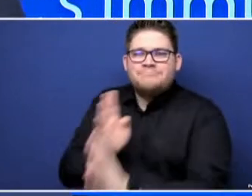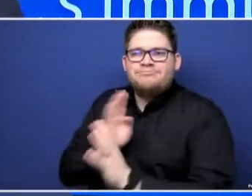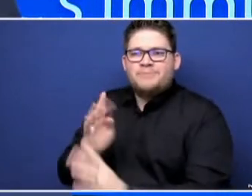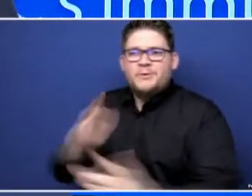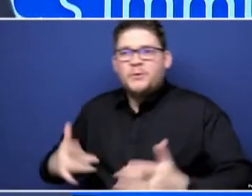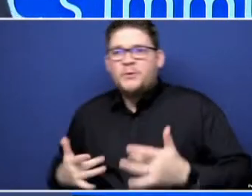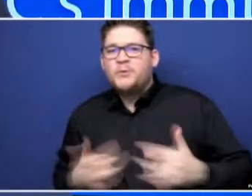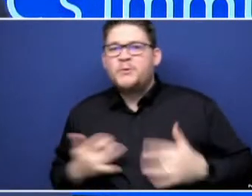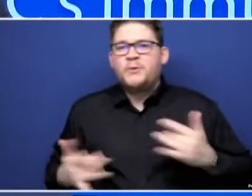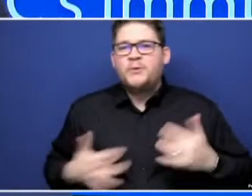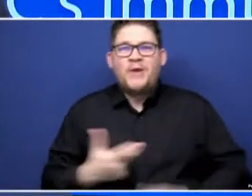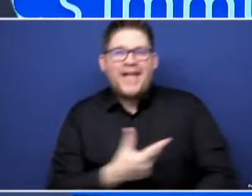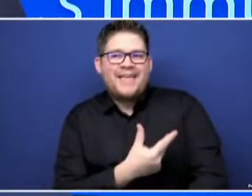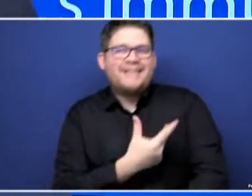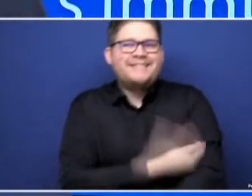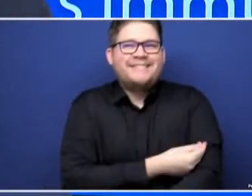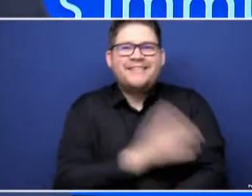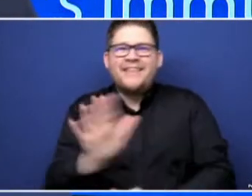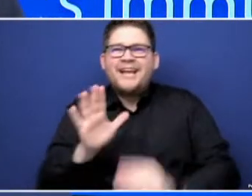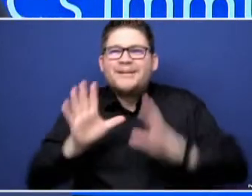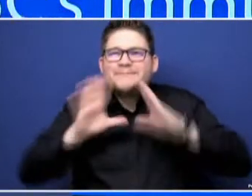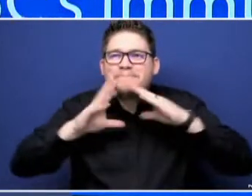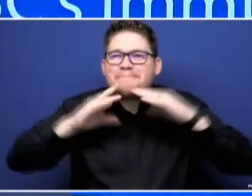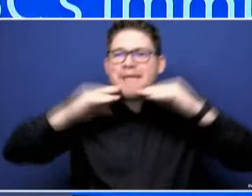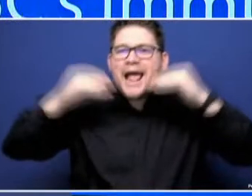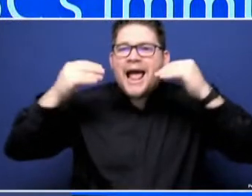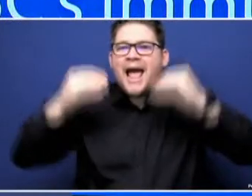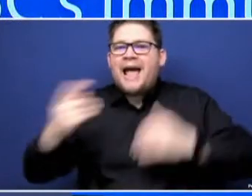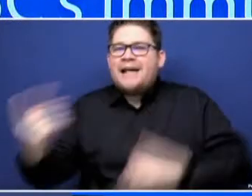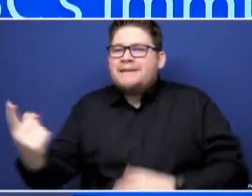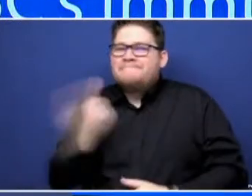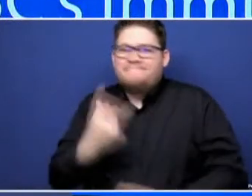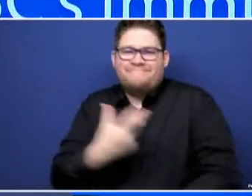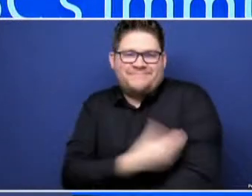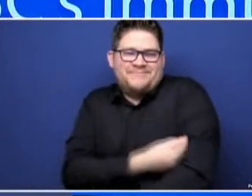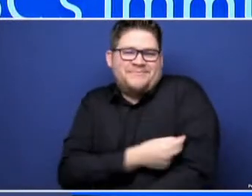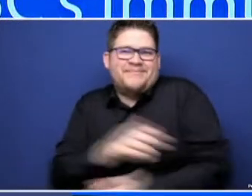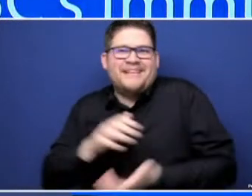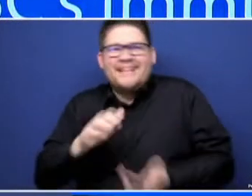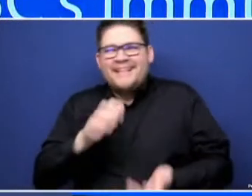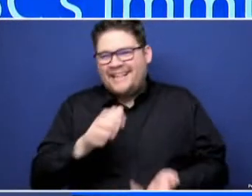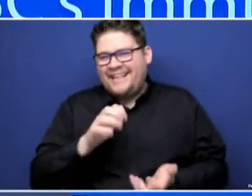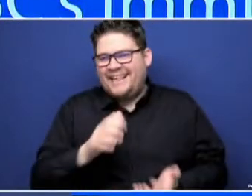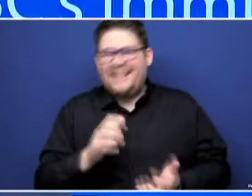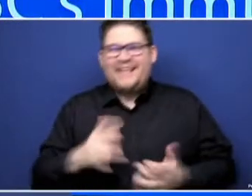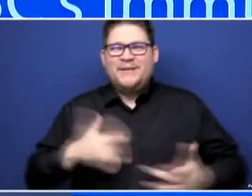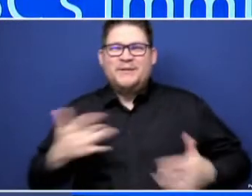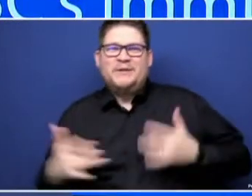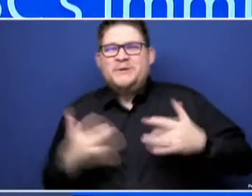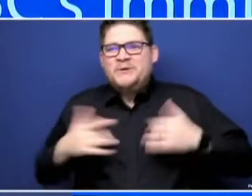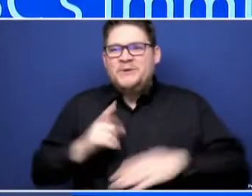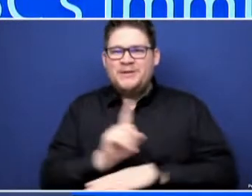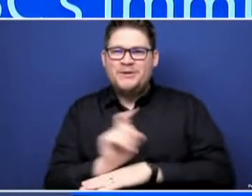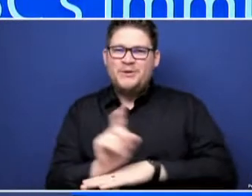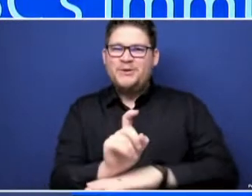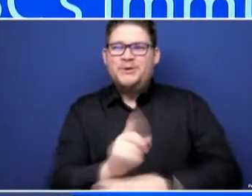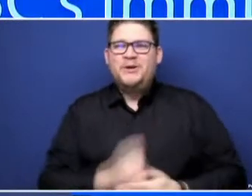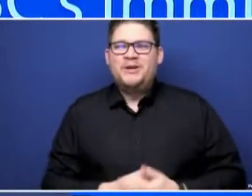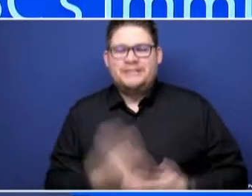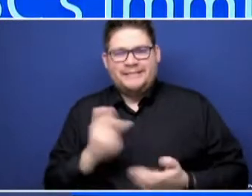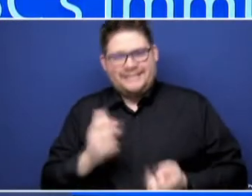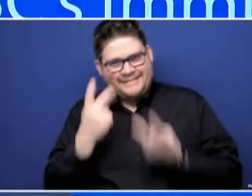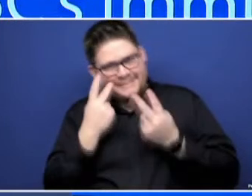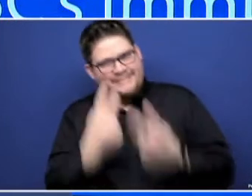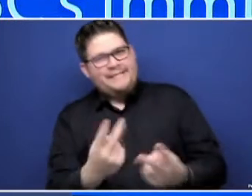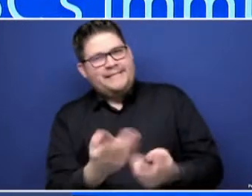there to keep us safe. They're there to make sure that we can get the vaccines we need And as Kathy and Baljinder said, get back